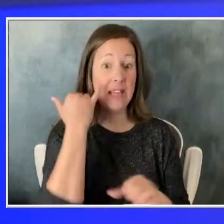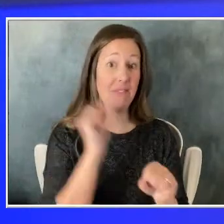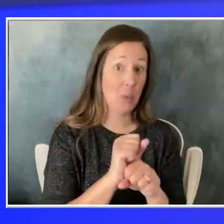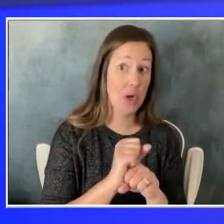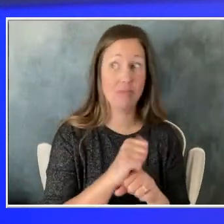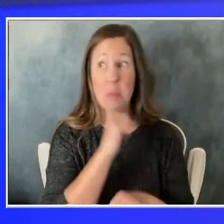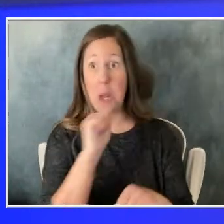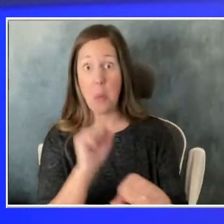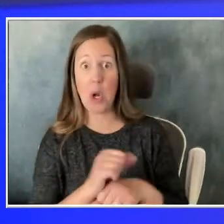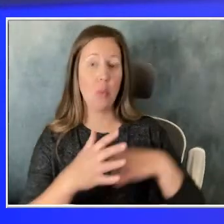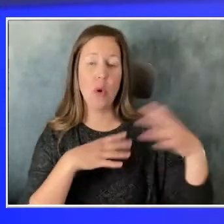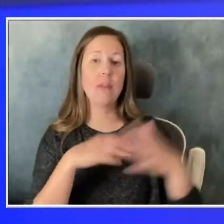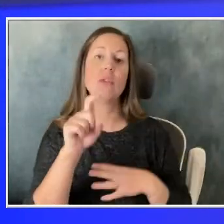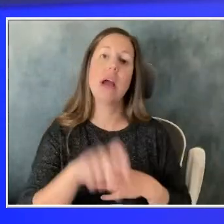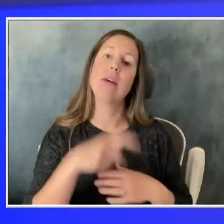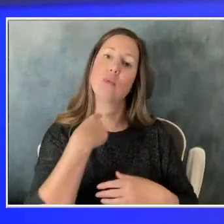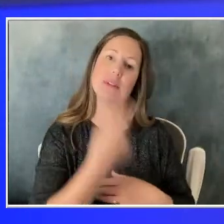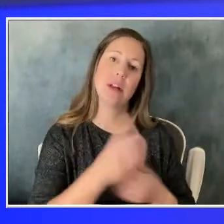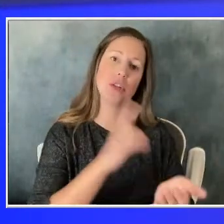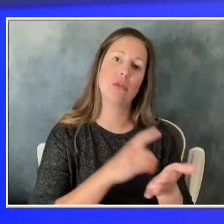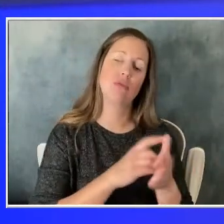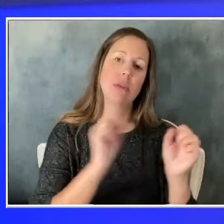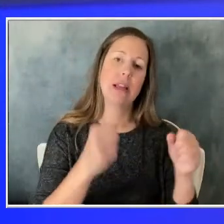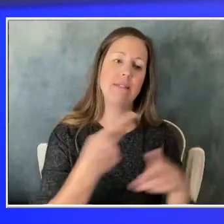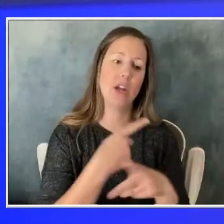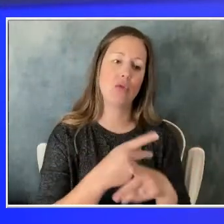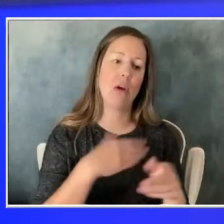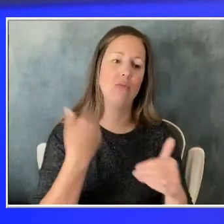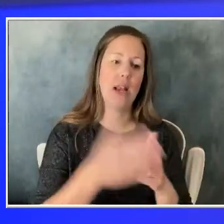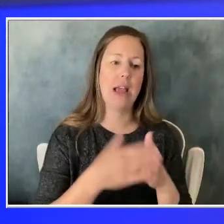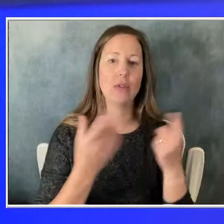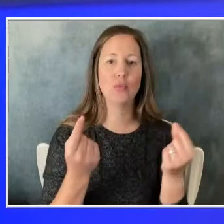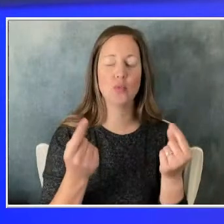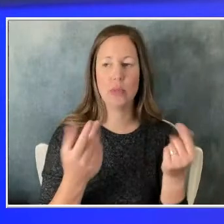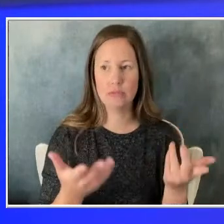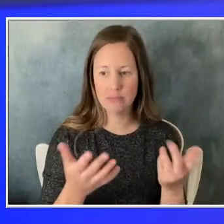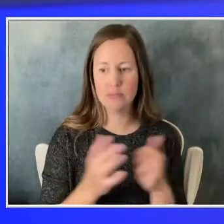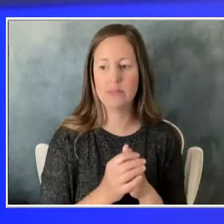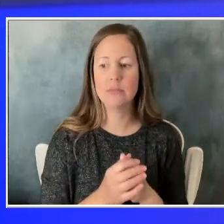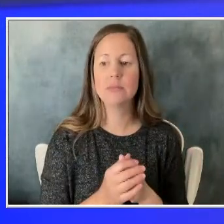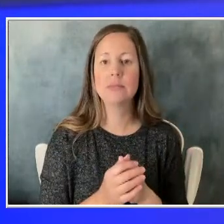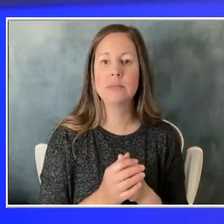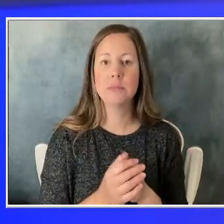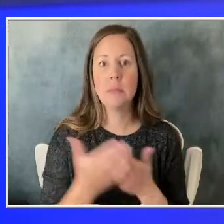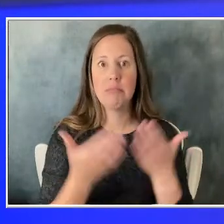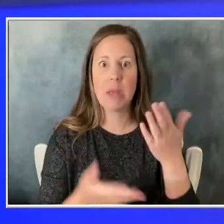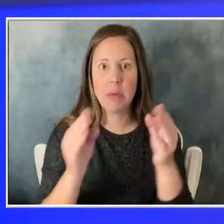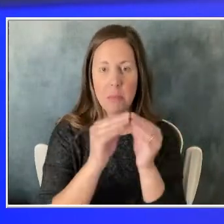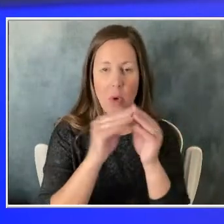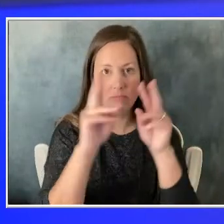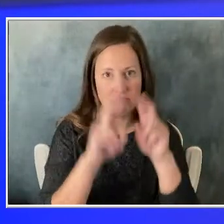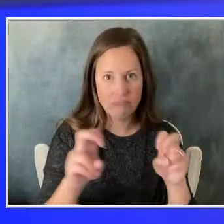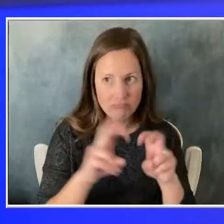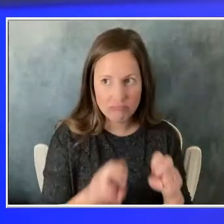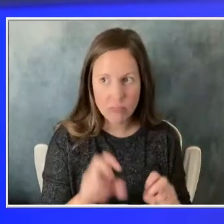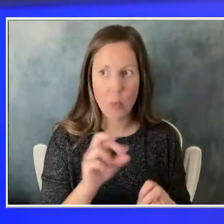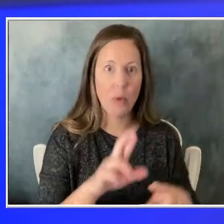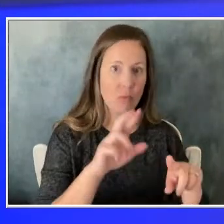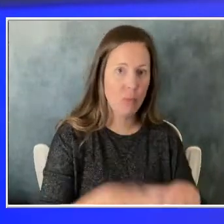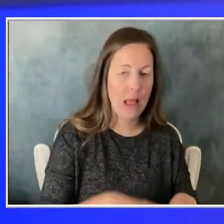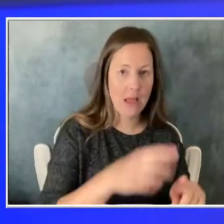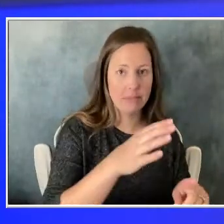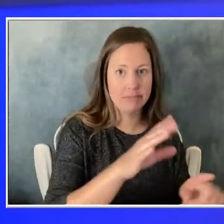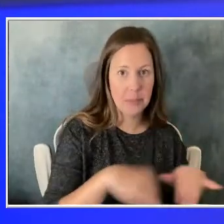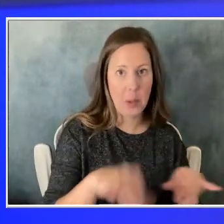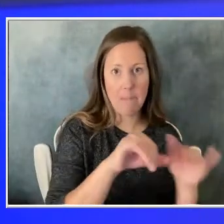they can move to the next step or to look for expertise to look in the issue instead of relying on common symptoms. So that's very